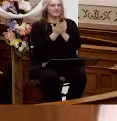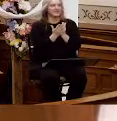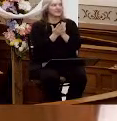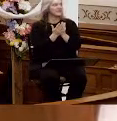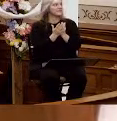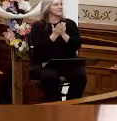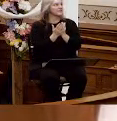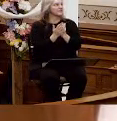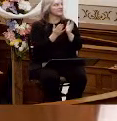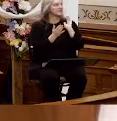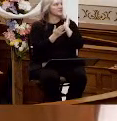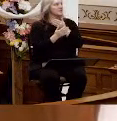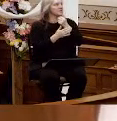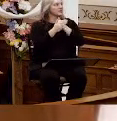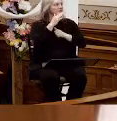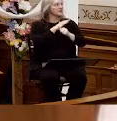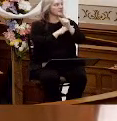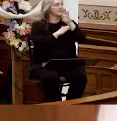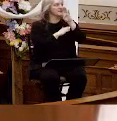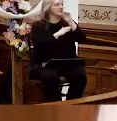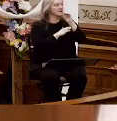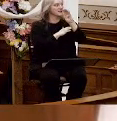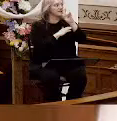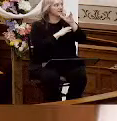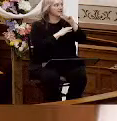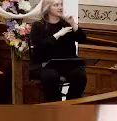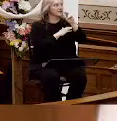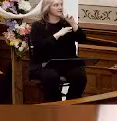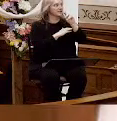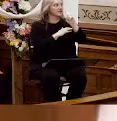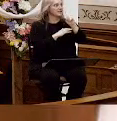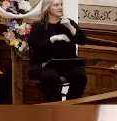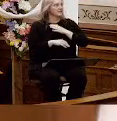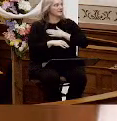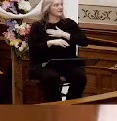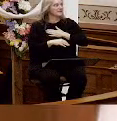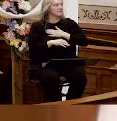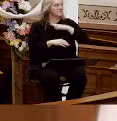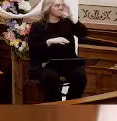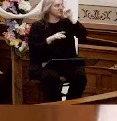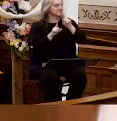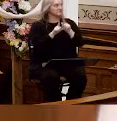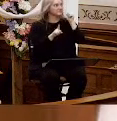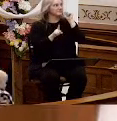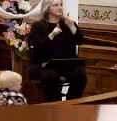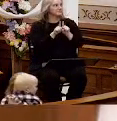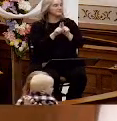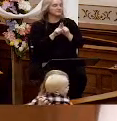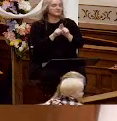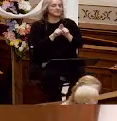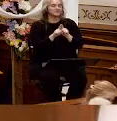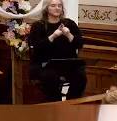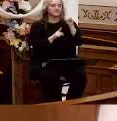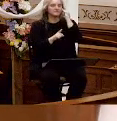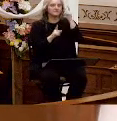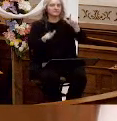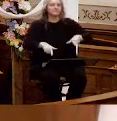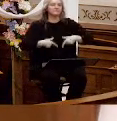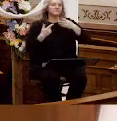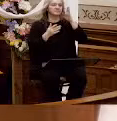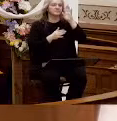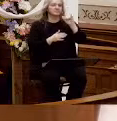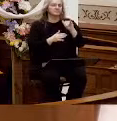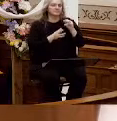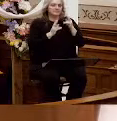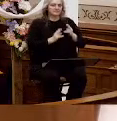Therefore, we are under an obligation, my siblings, but not to the flesh or to live according to the flesh. If you live according to the flesh, you